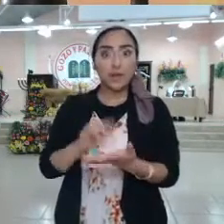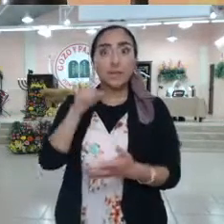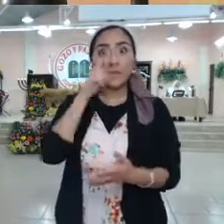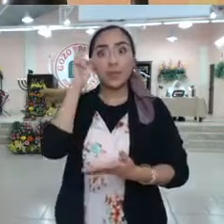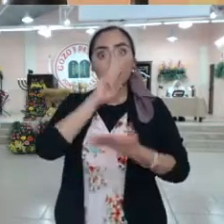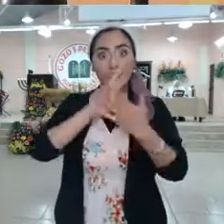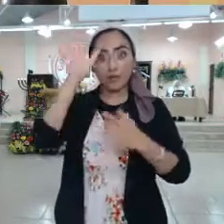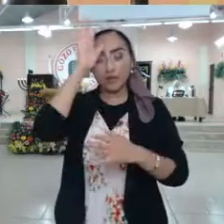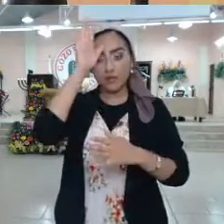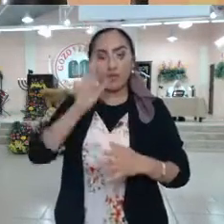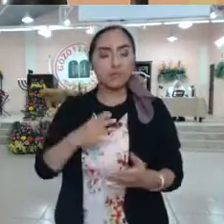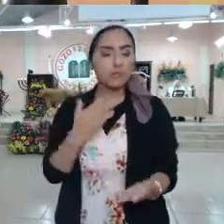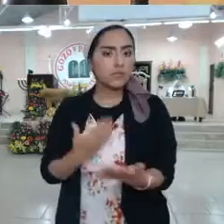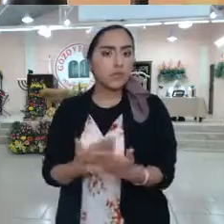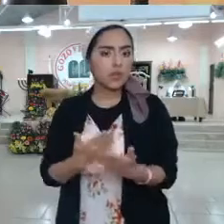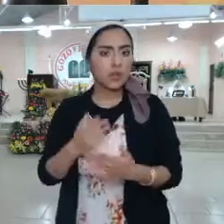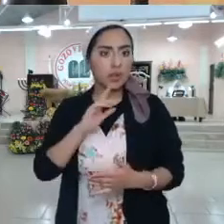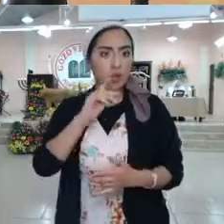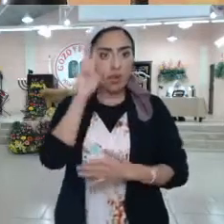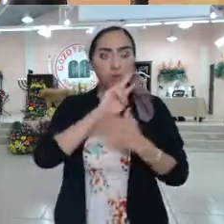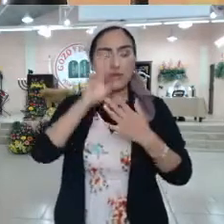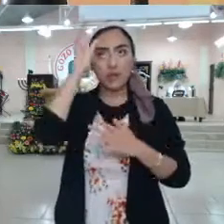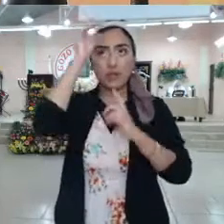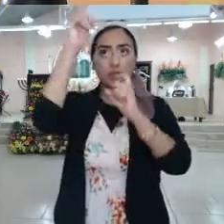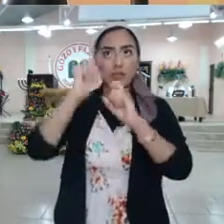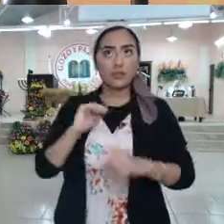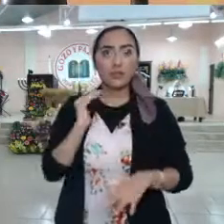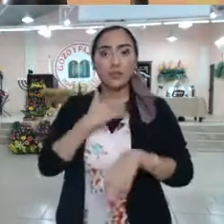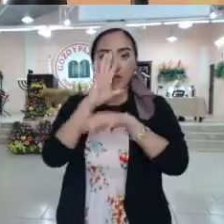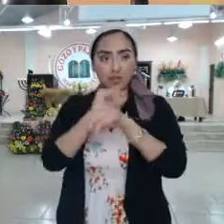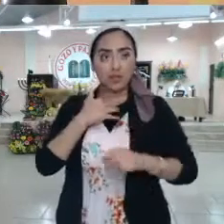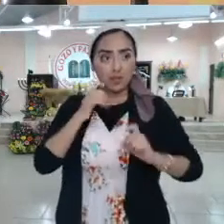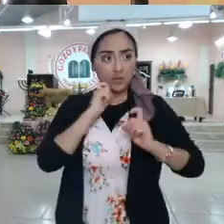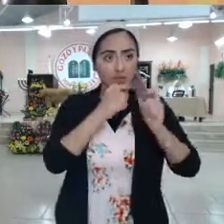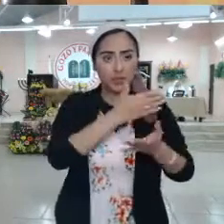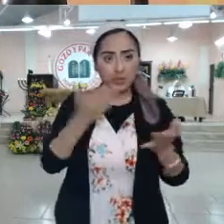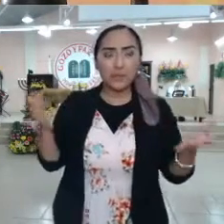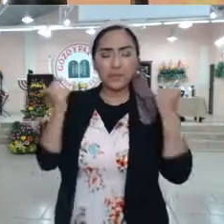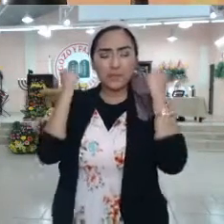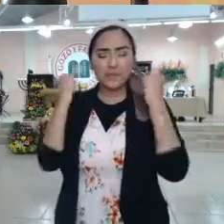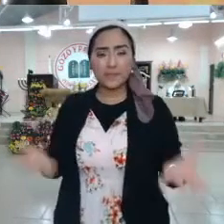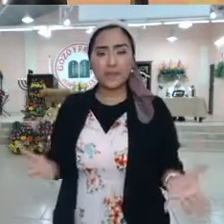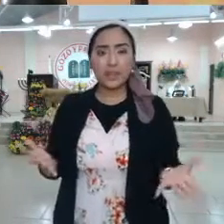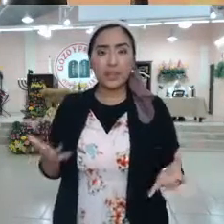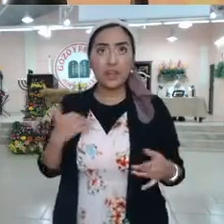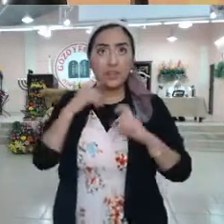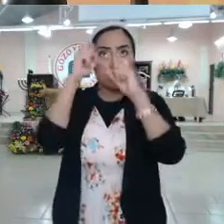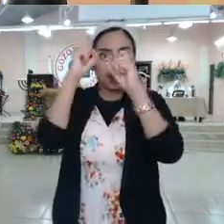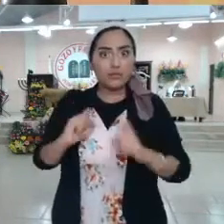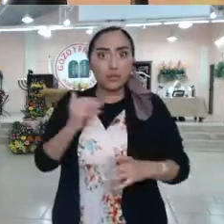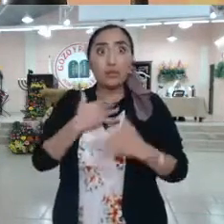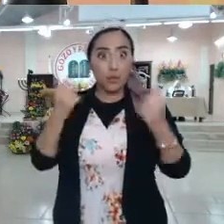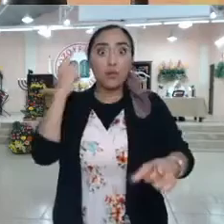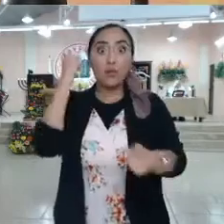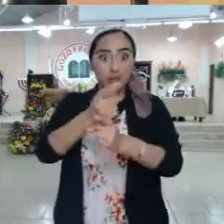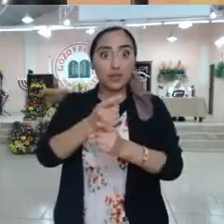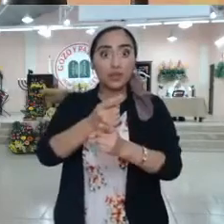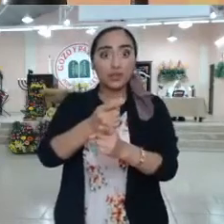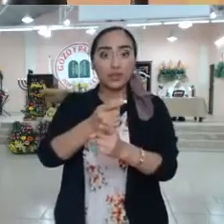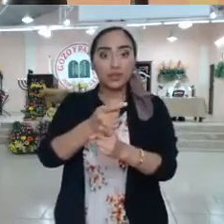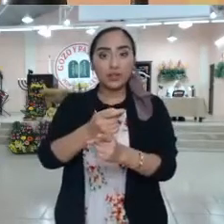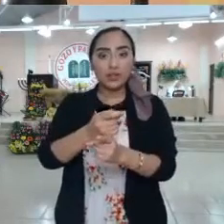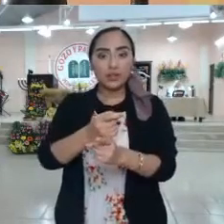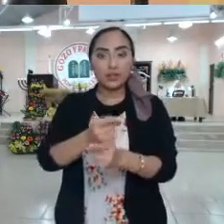about it. Because the Eternal Father asks about the talents that He gives to us, and He has given to you a lot. He has gifted to us a